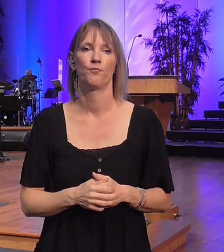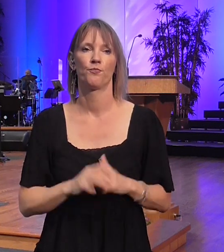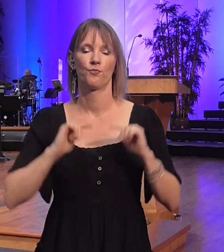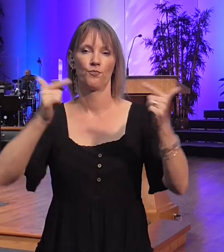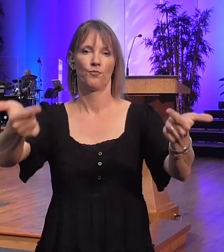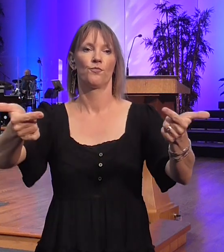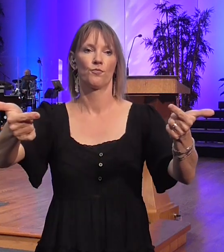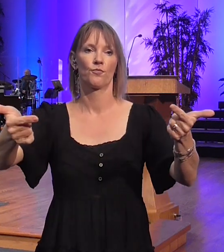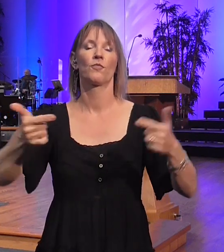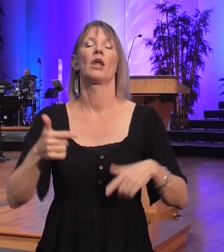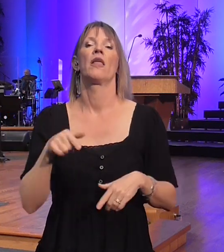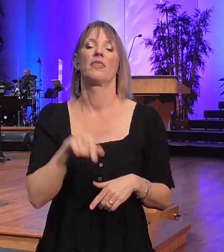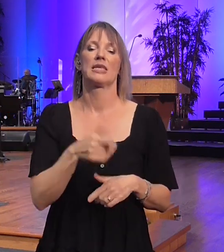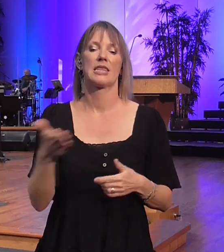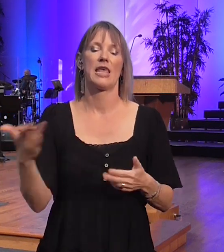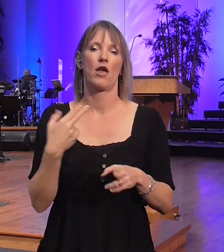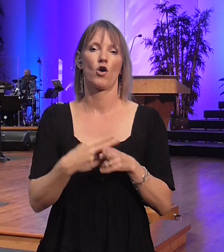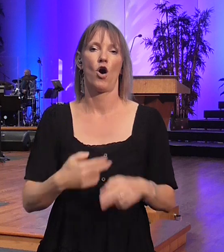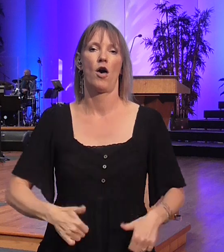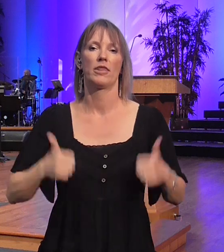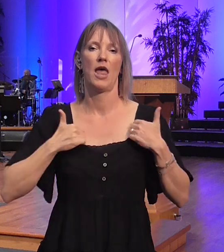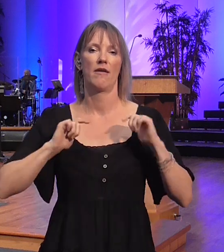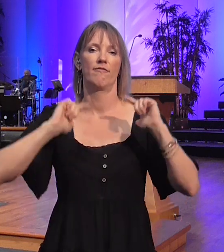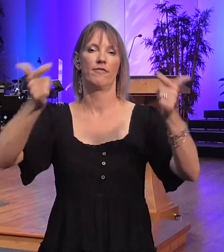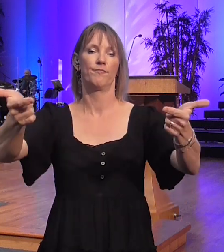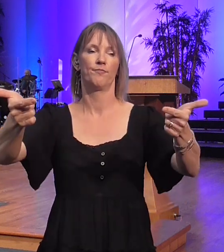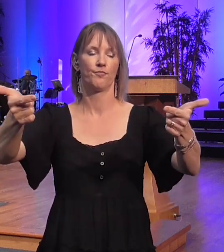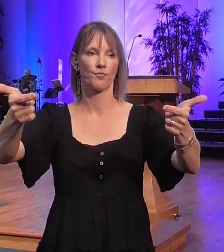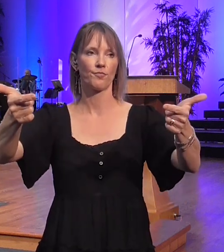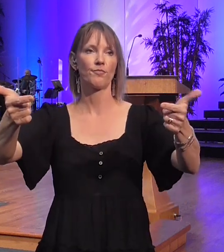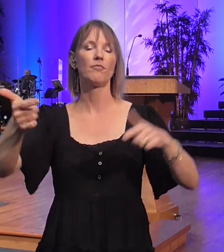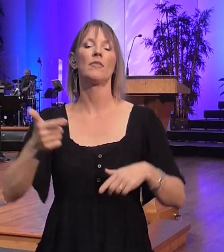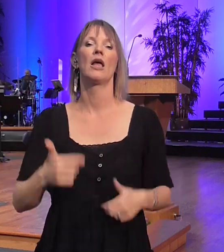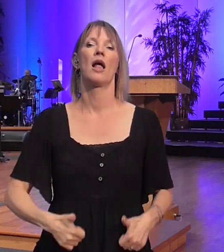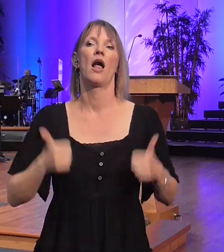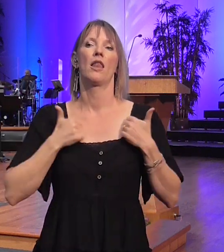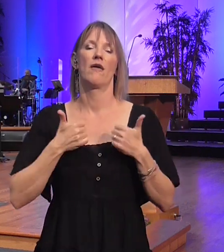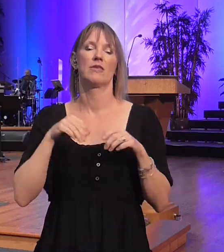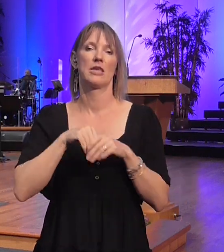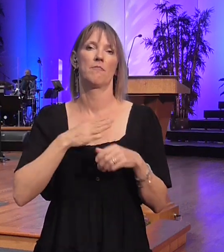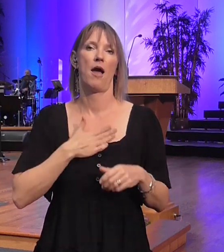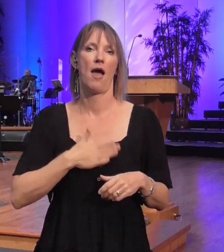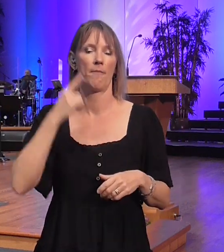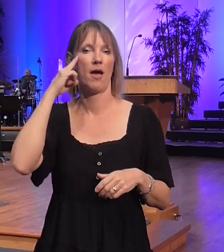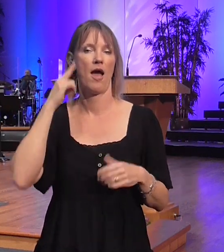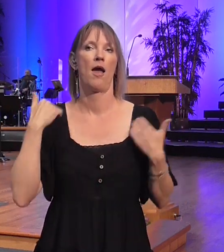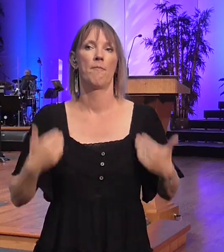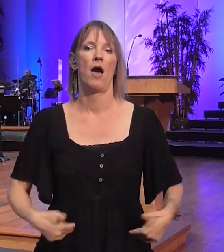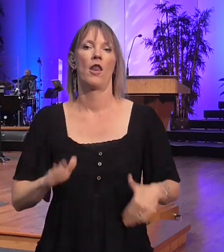It is this thing called life. Life is in my mind, body, and all that I do.